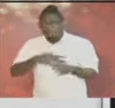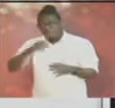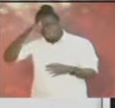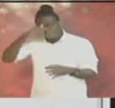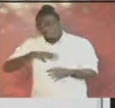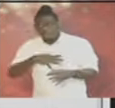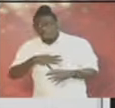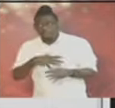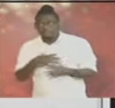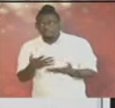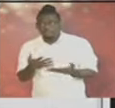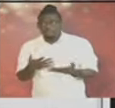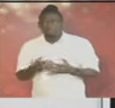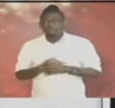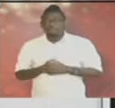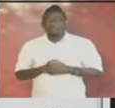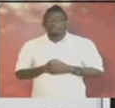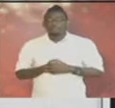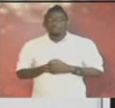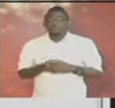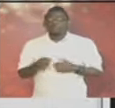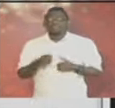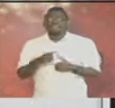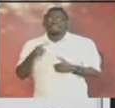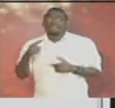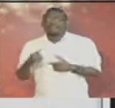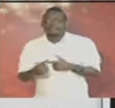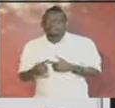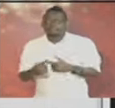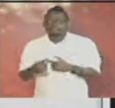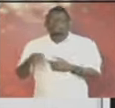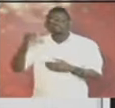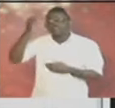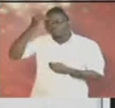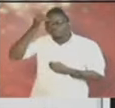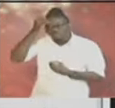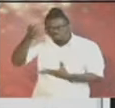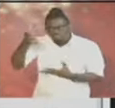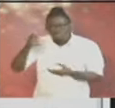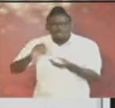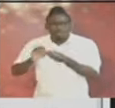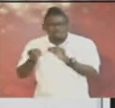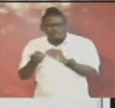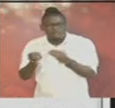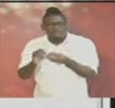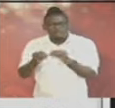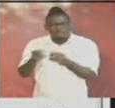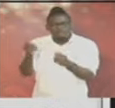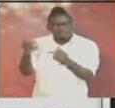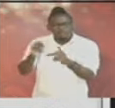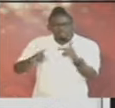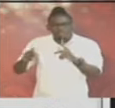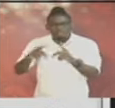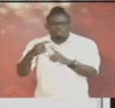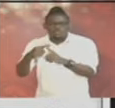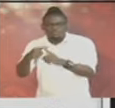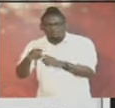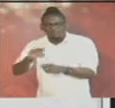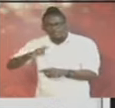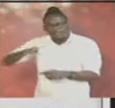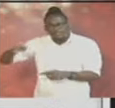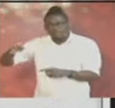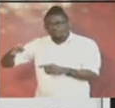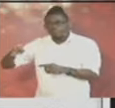of course, there's the statistical component, which is in alignment with our daily press release. So that is it. We hope that you